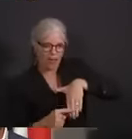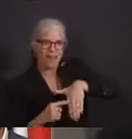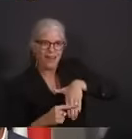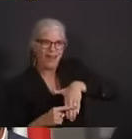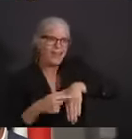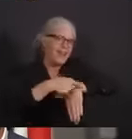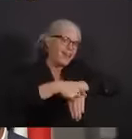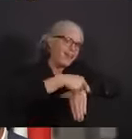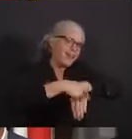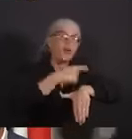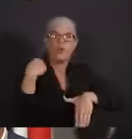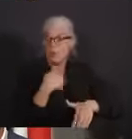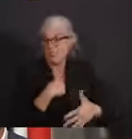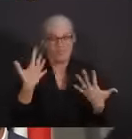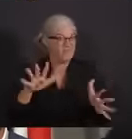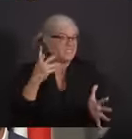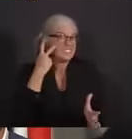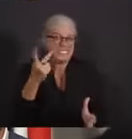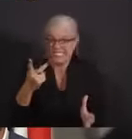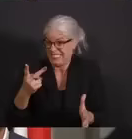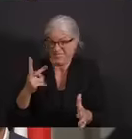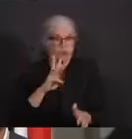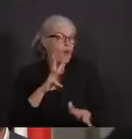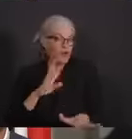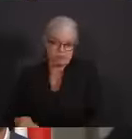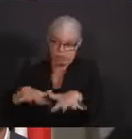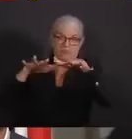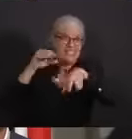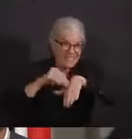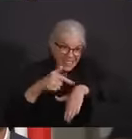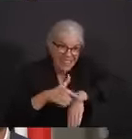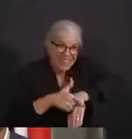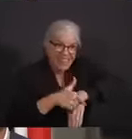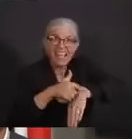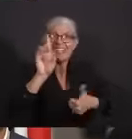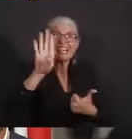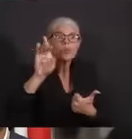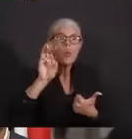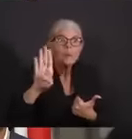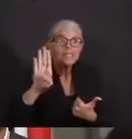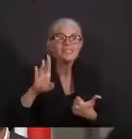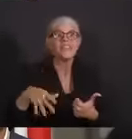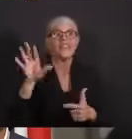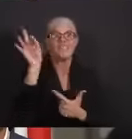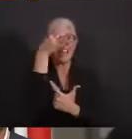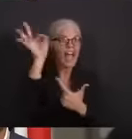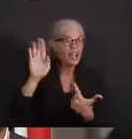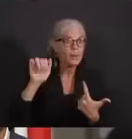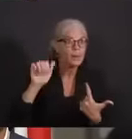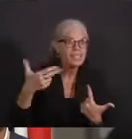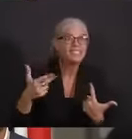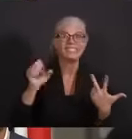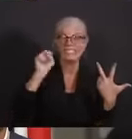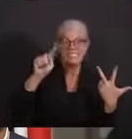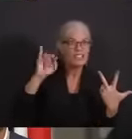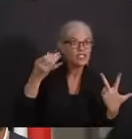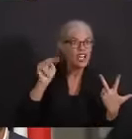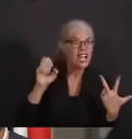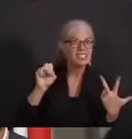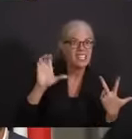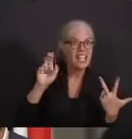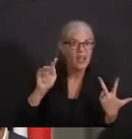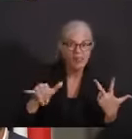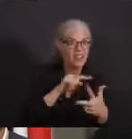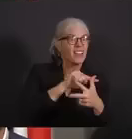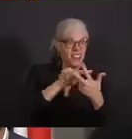see storm surge in northeast Florida, places like Daytona Beach, Flagler Beach, St. Johns County. I think you will see that coming